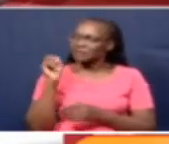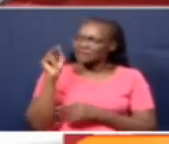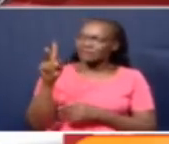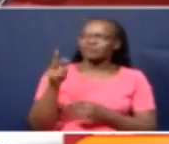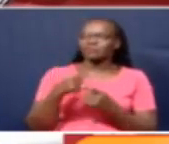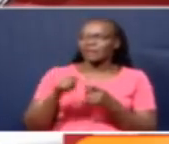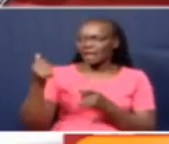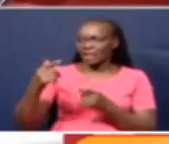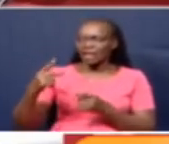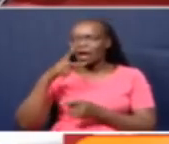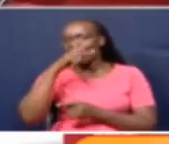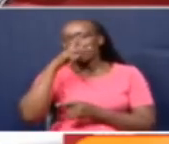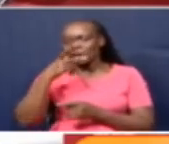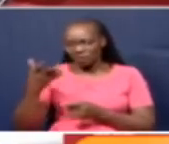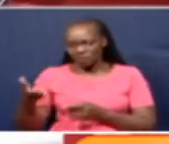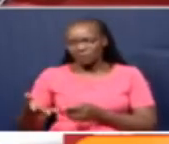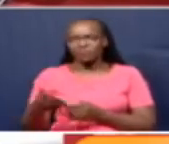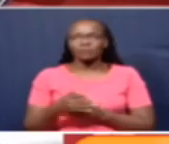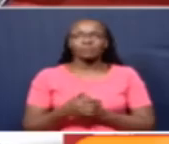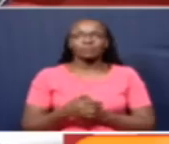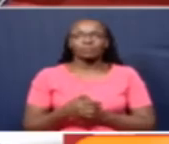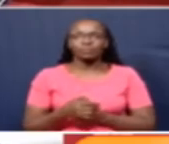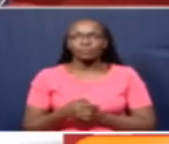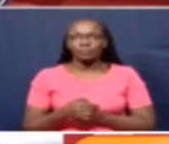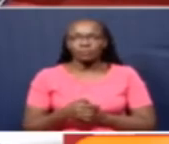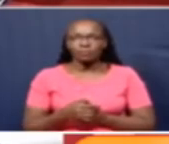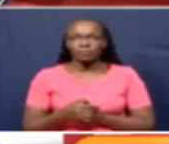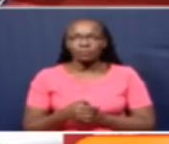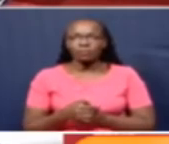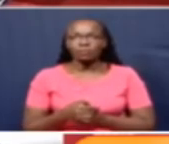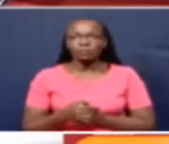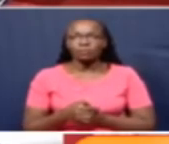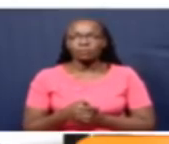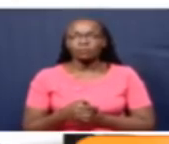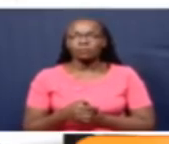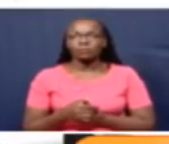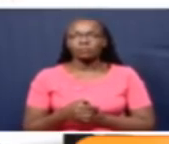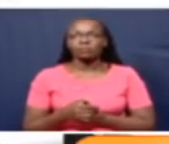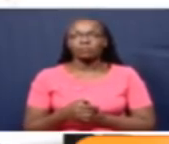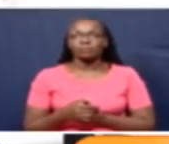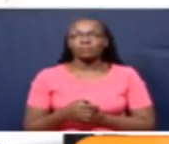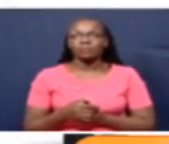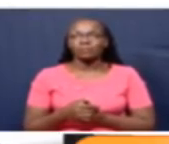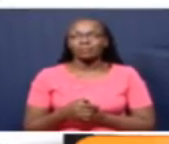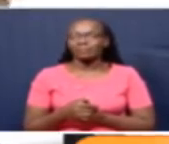Who's it? Who is it? What, look at this. So back to the club.